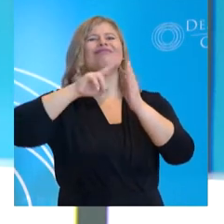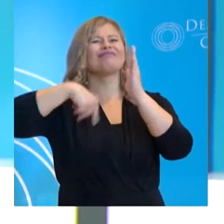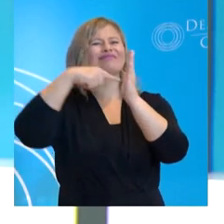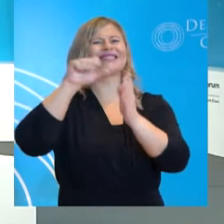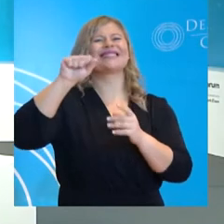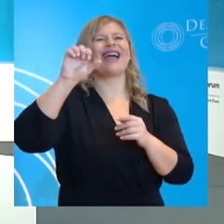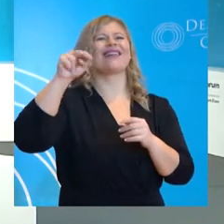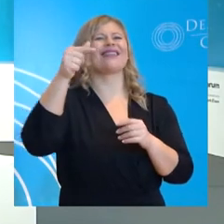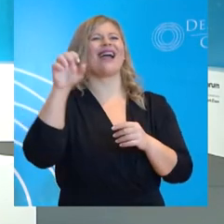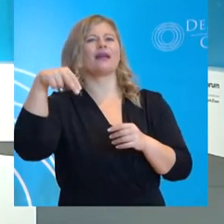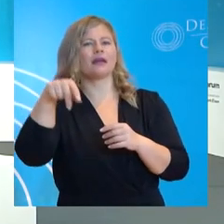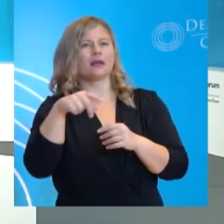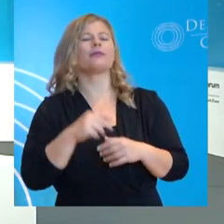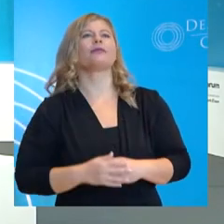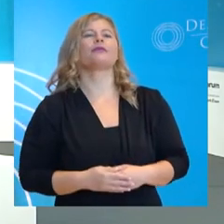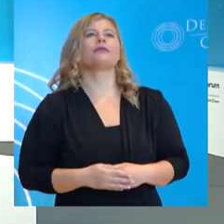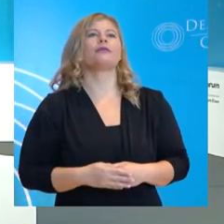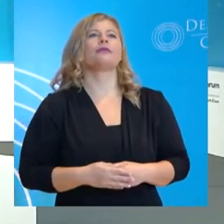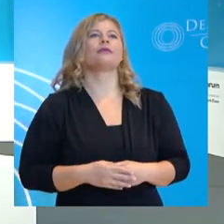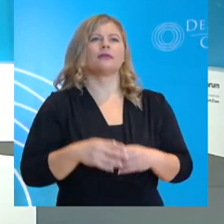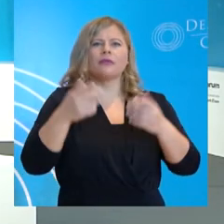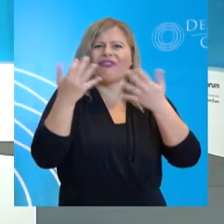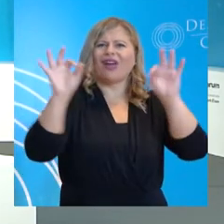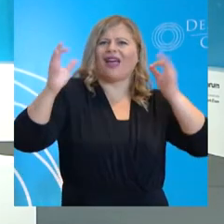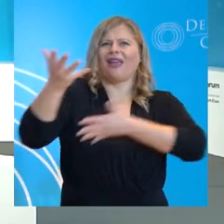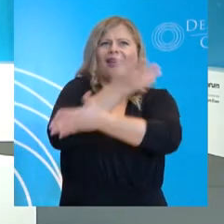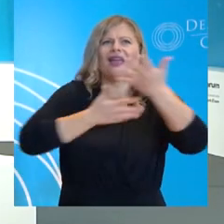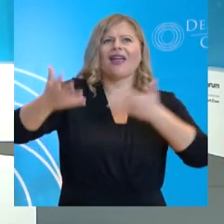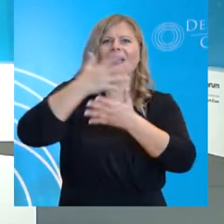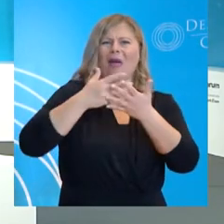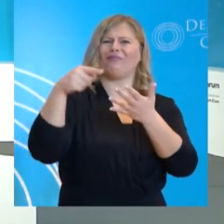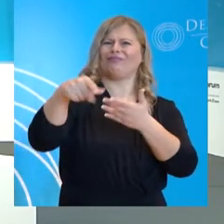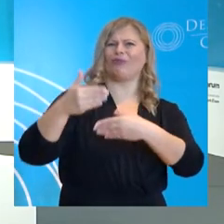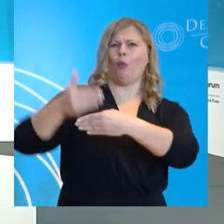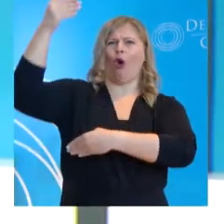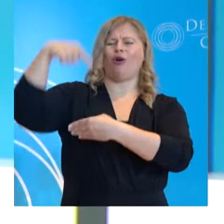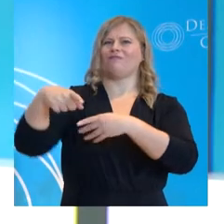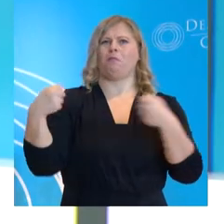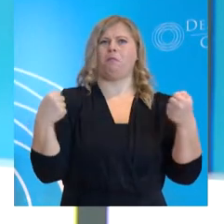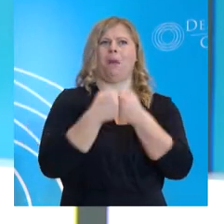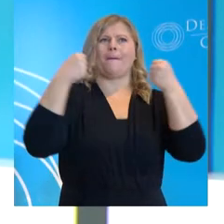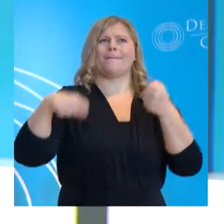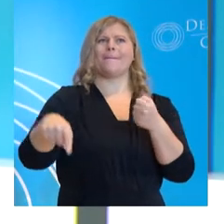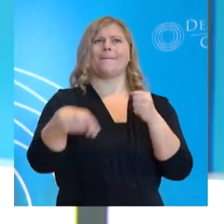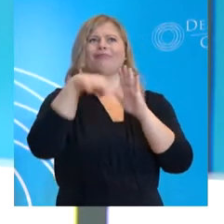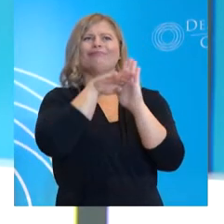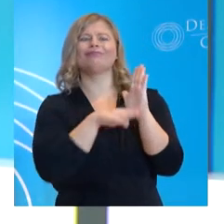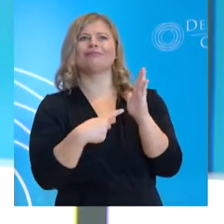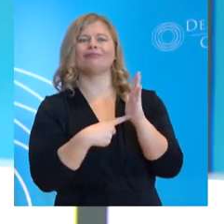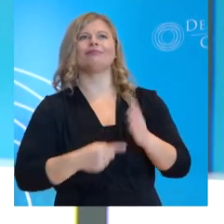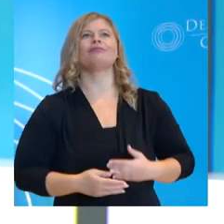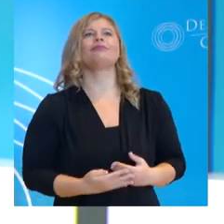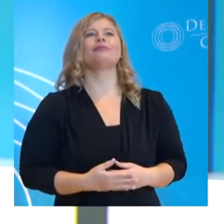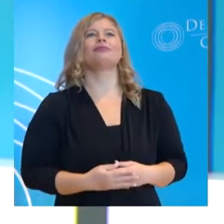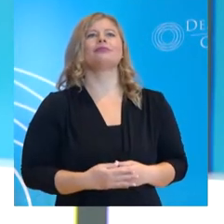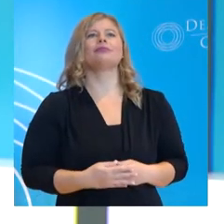a big gate. Yes, defending our borders is necessary. But what is the alternative? The alternative